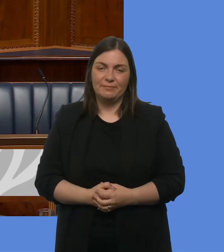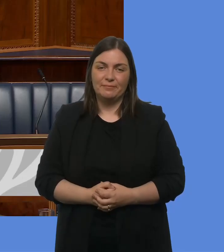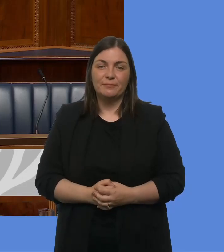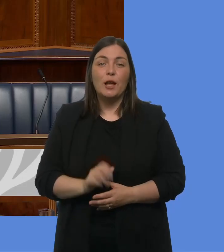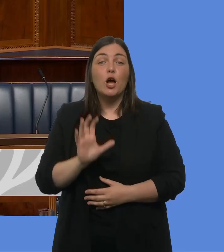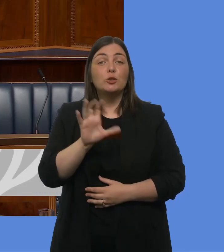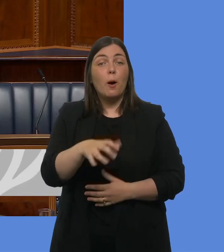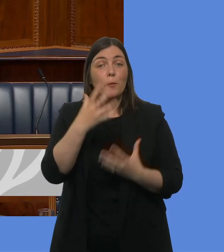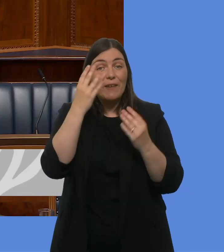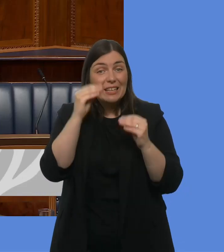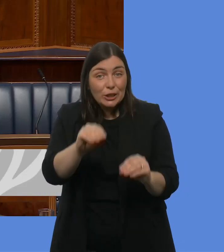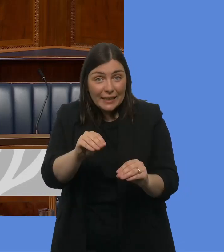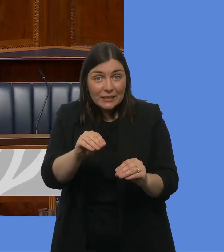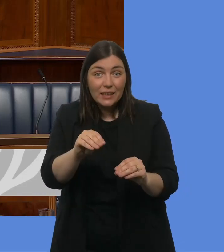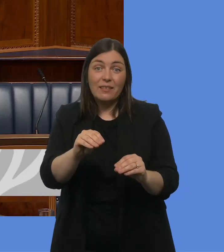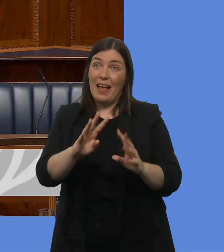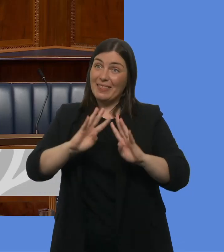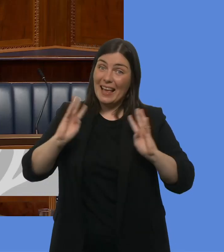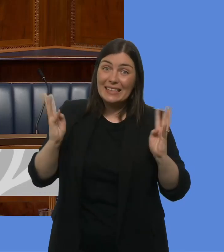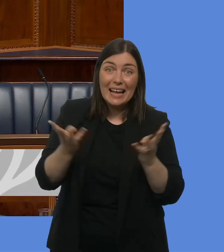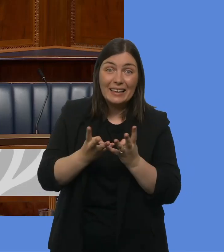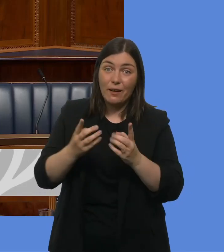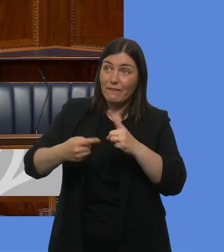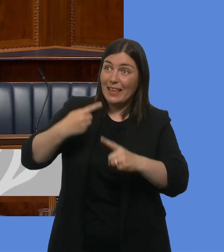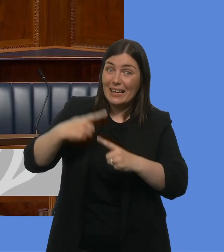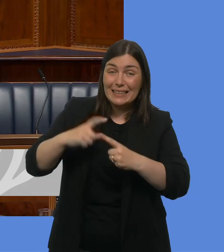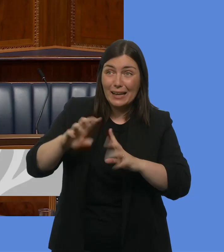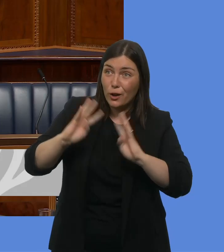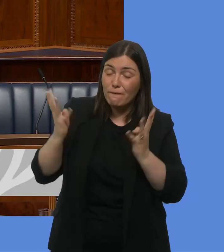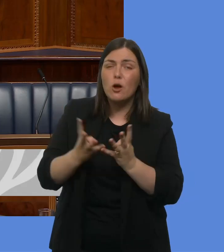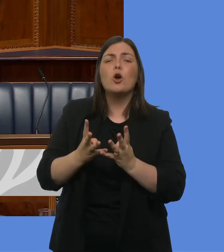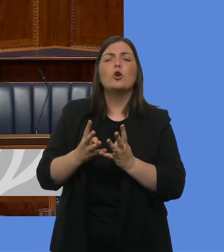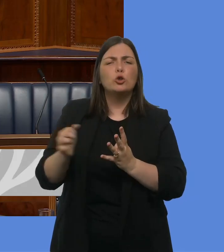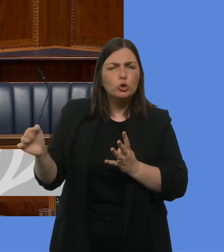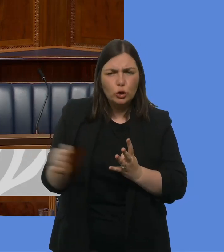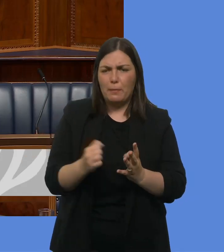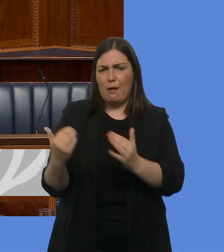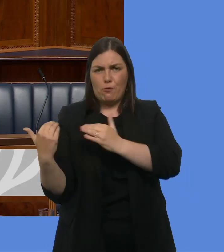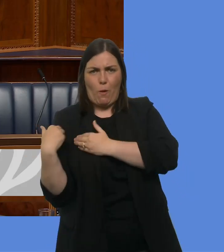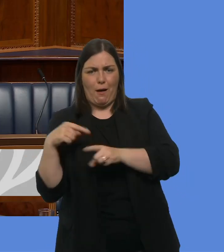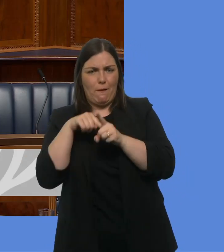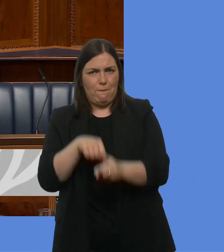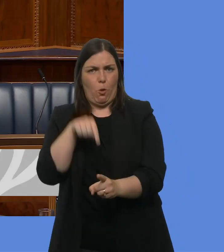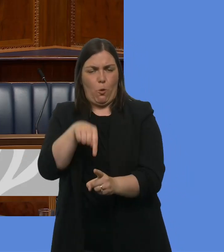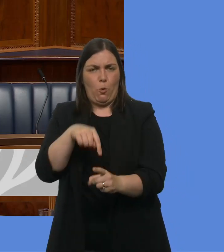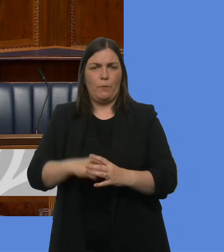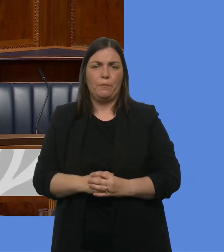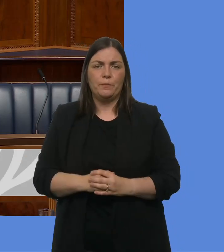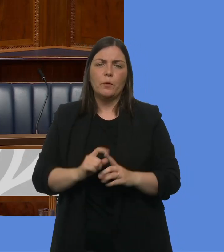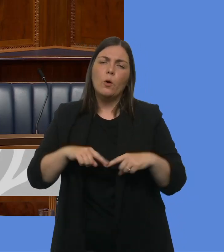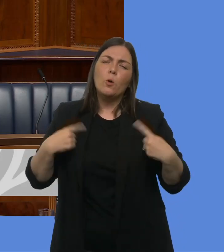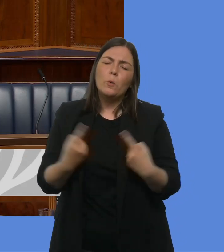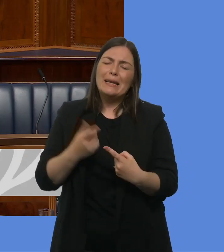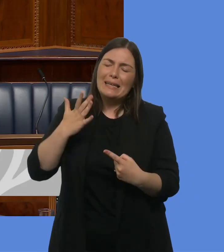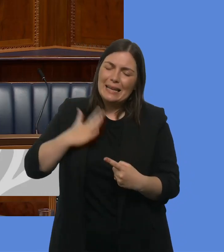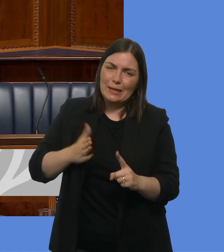Executive Department and all public authorities in Northern Ireland. We should also recognise the importance of the United Nations Convention on the Rights of Persons with